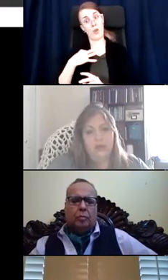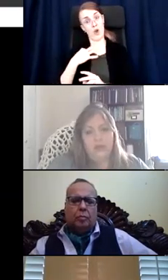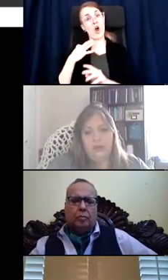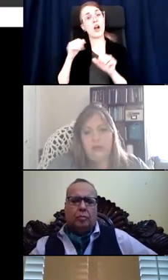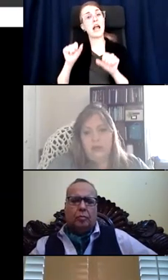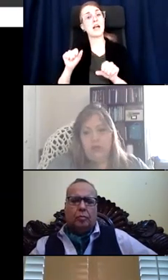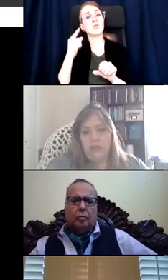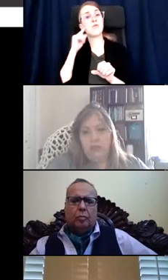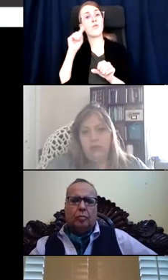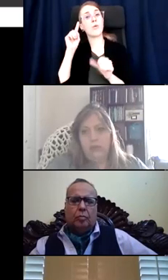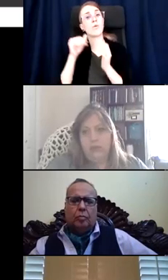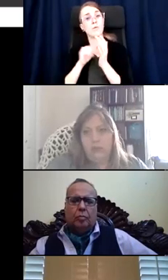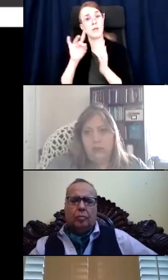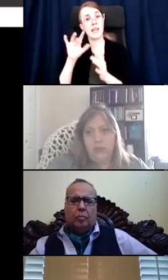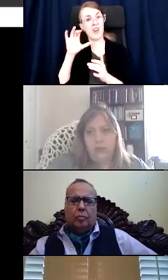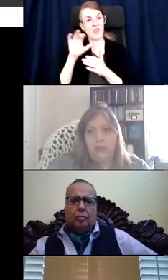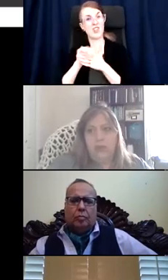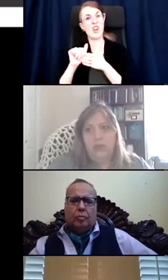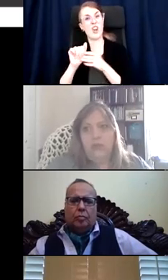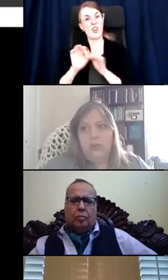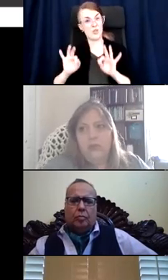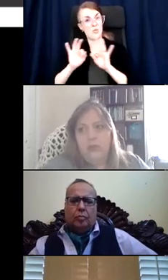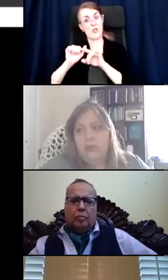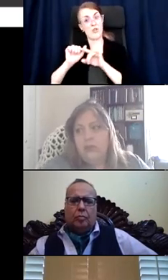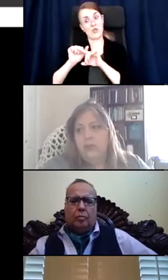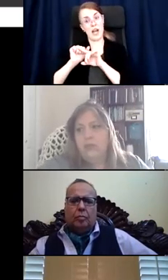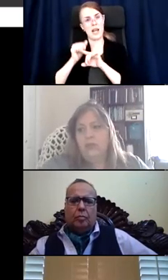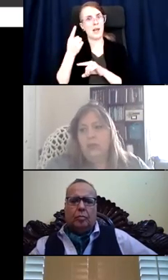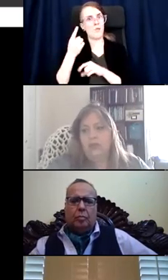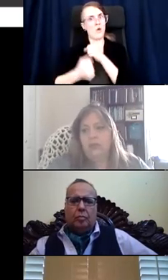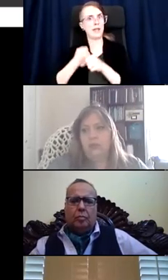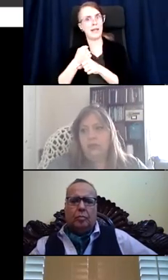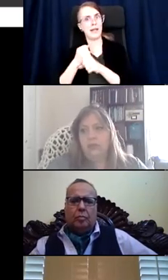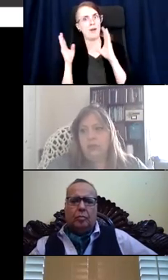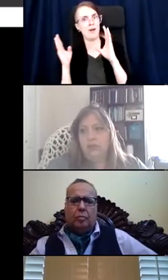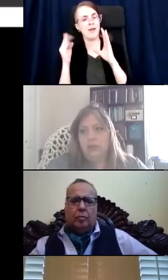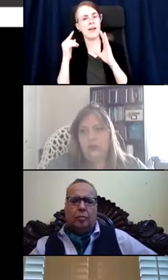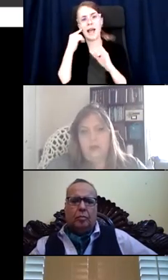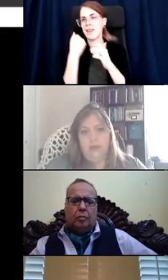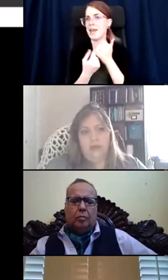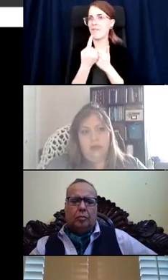$1,800 worth of training in a calendar year. I think everyone on the call would be